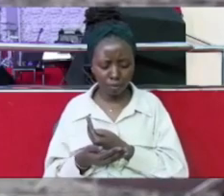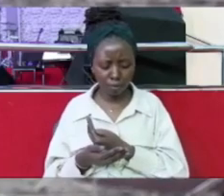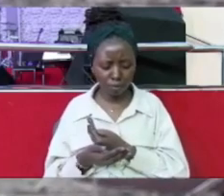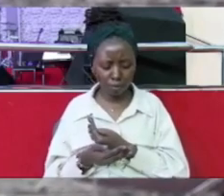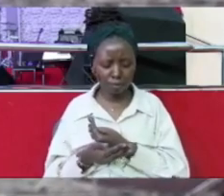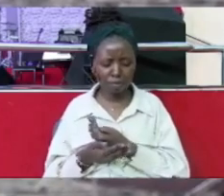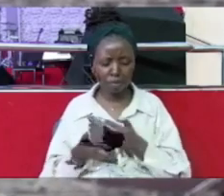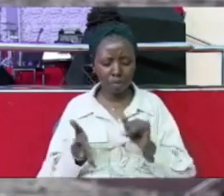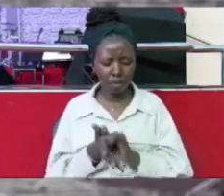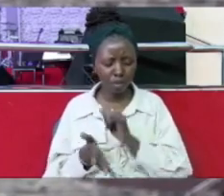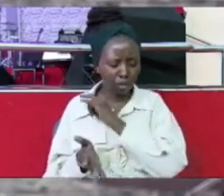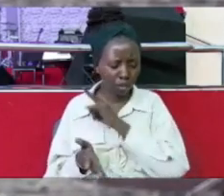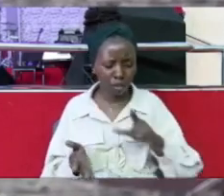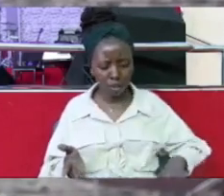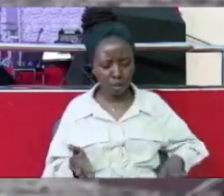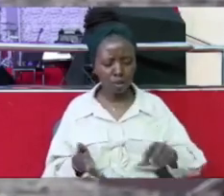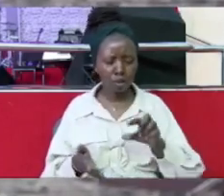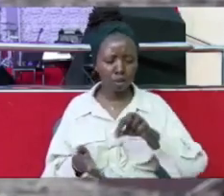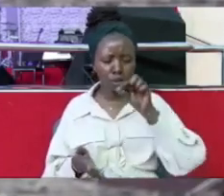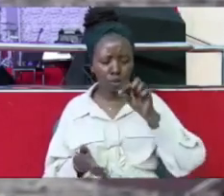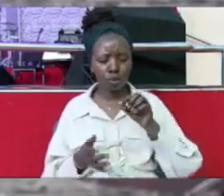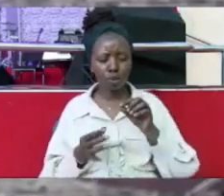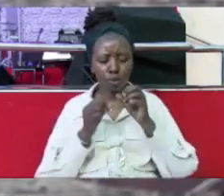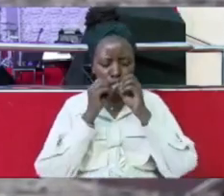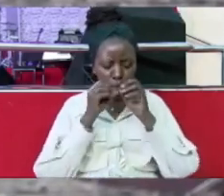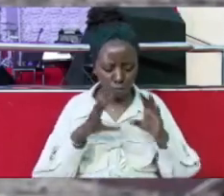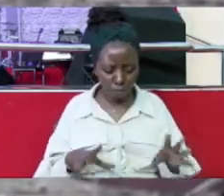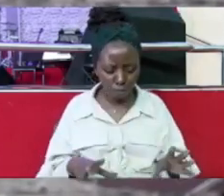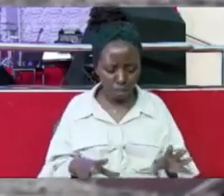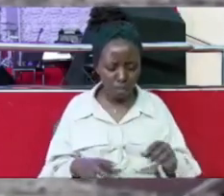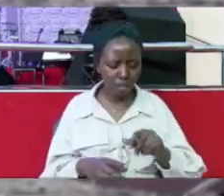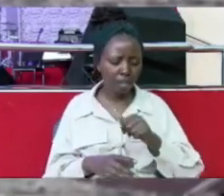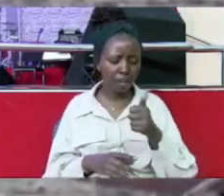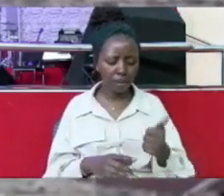That Lord, you choose to be a blessing one unto another, Jehovah God.